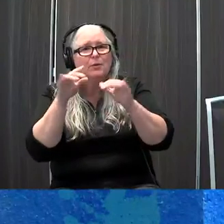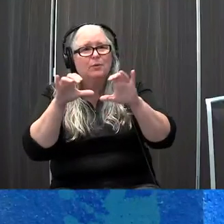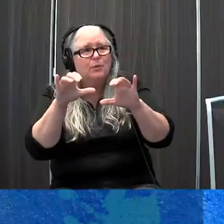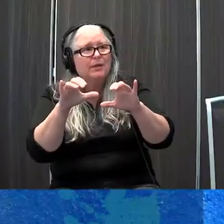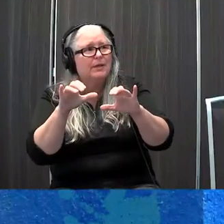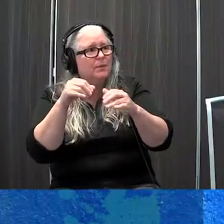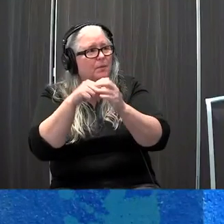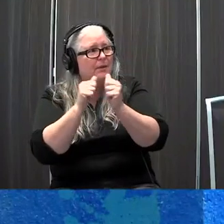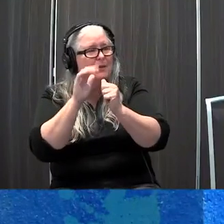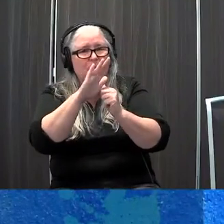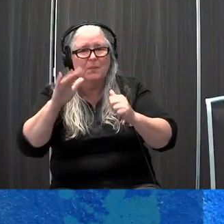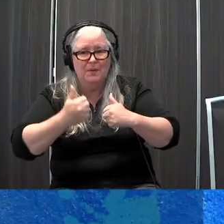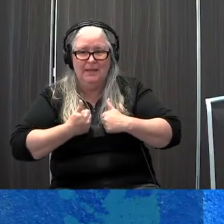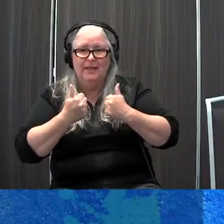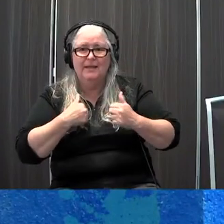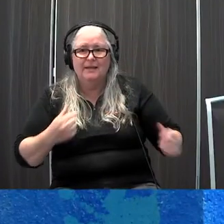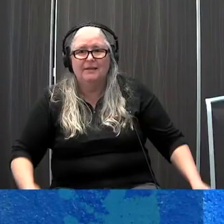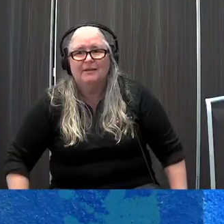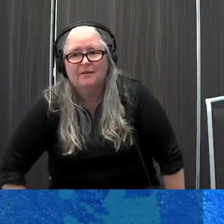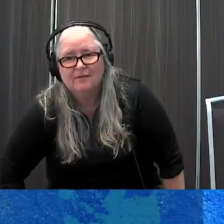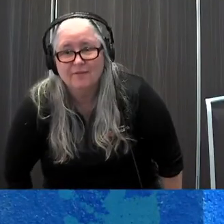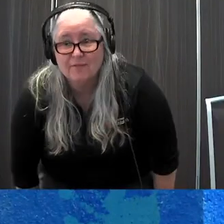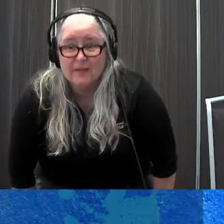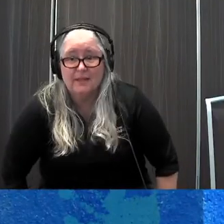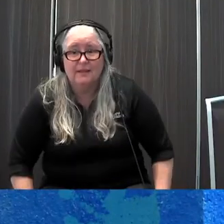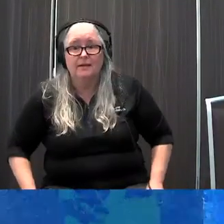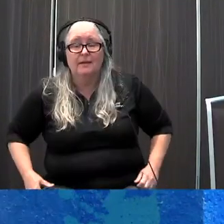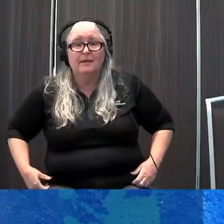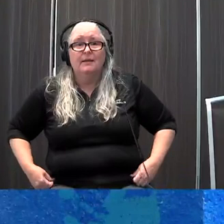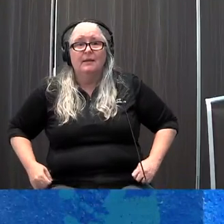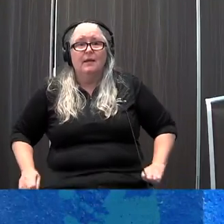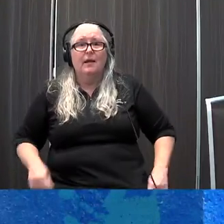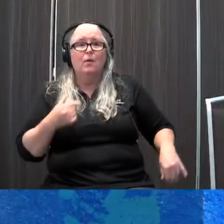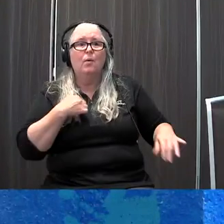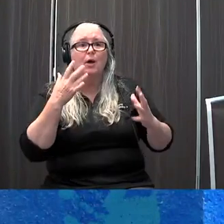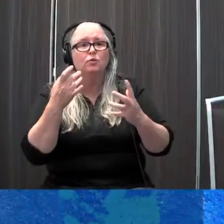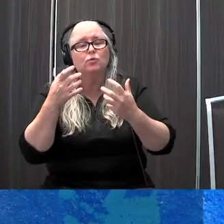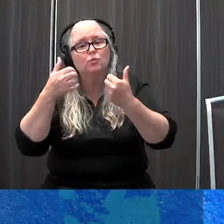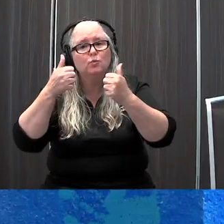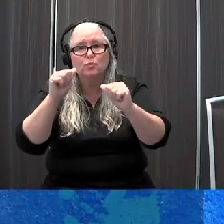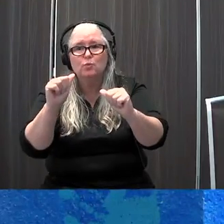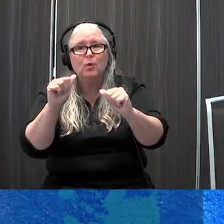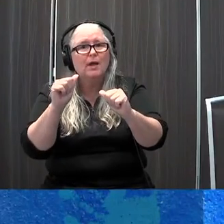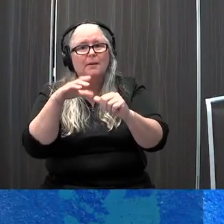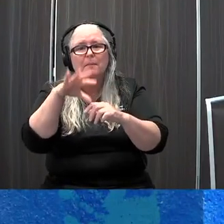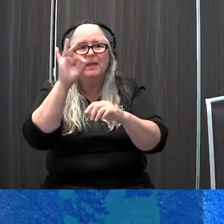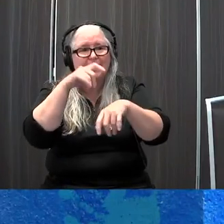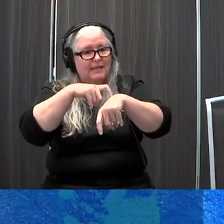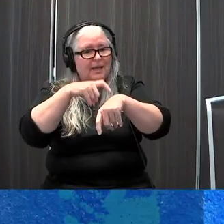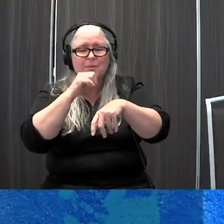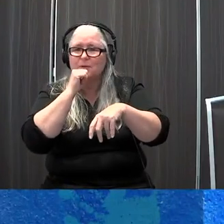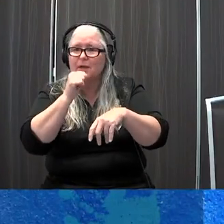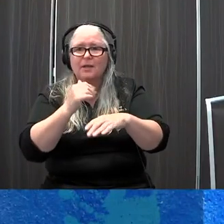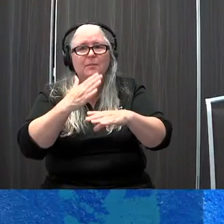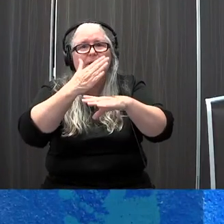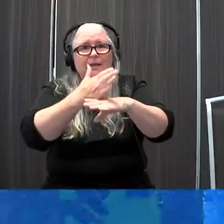I'd encourage you if you're going to try this or even if you already have a practice, pick a time when you won't be interrupted. If you need, put a sign on the door. There's a dean I know that has a